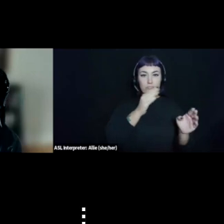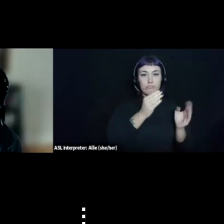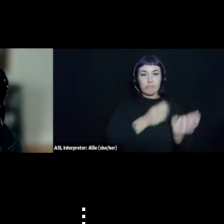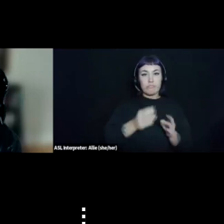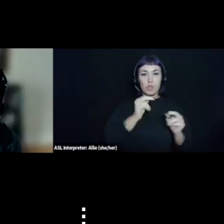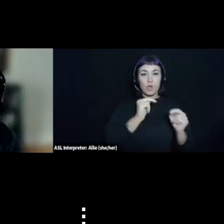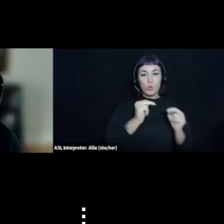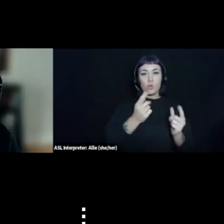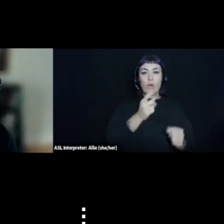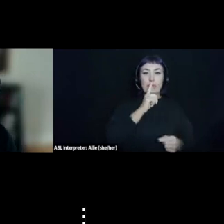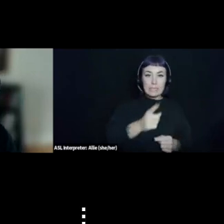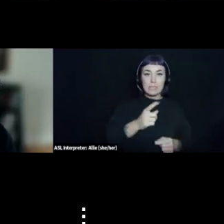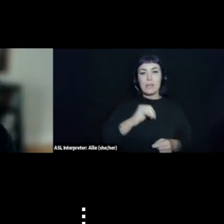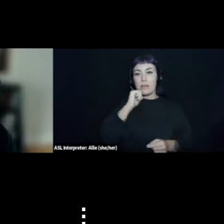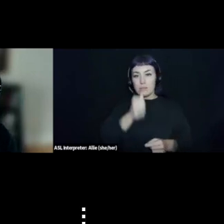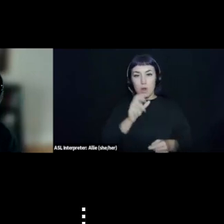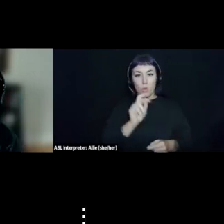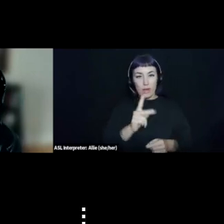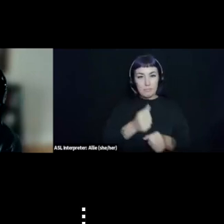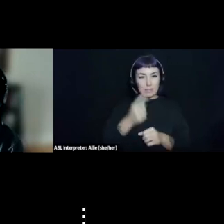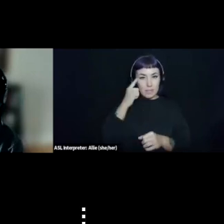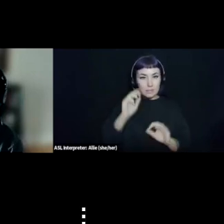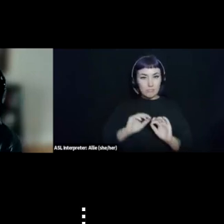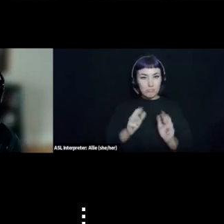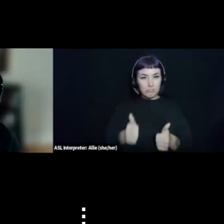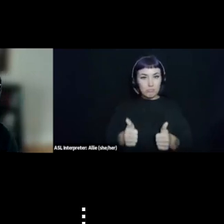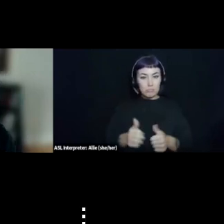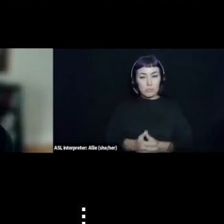and is not okay. Does that make sense?